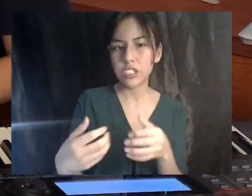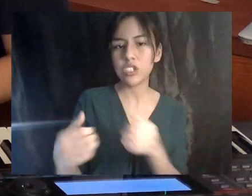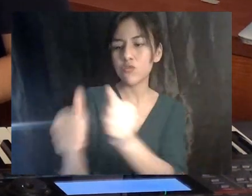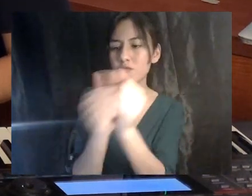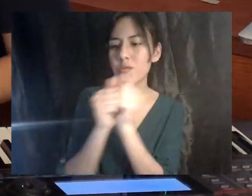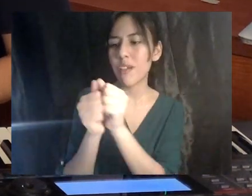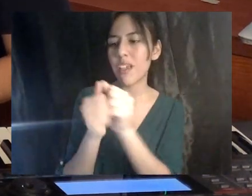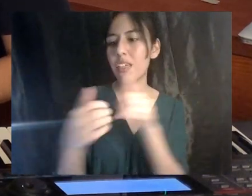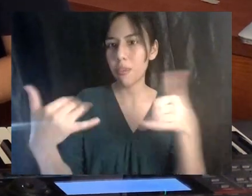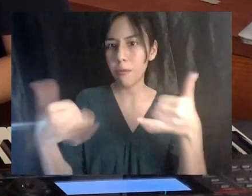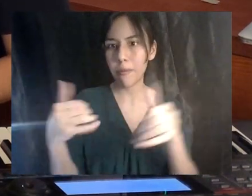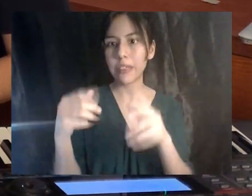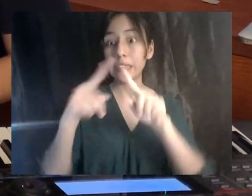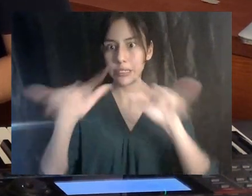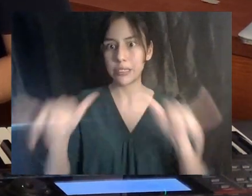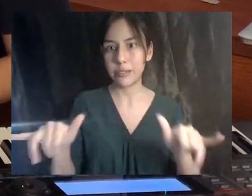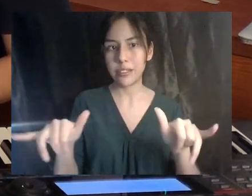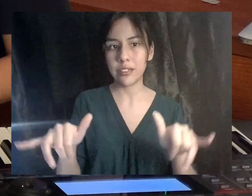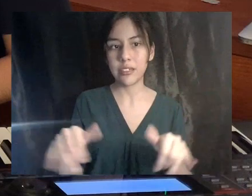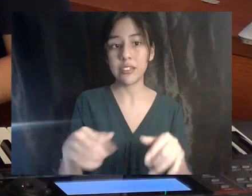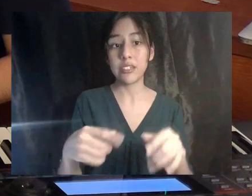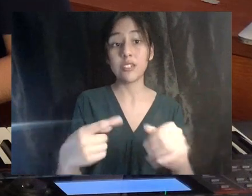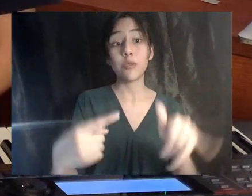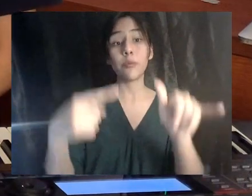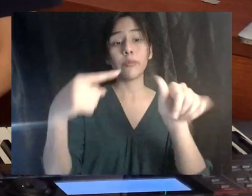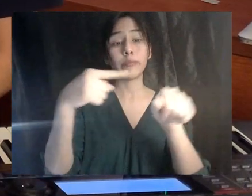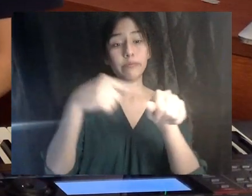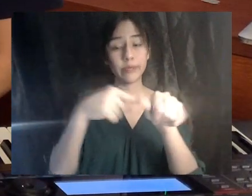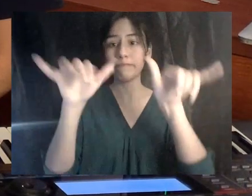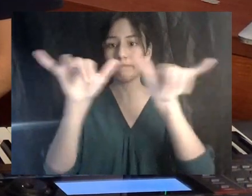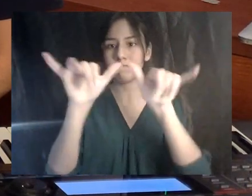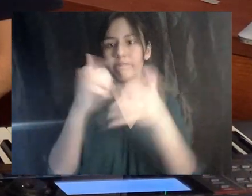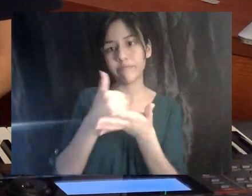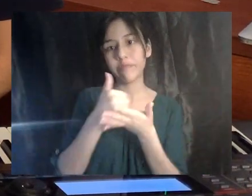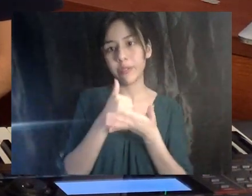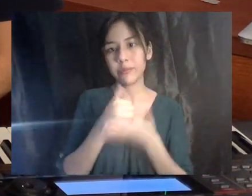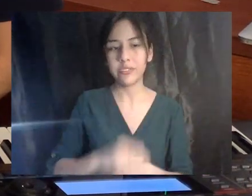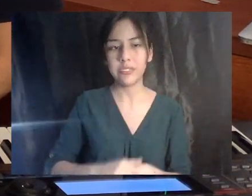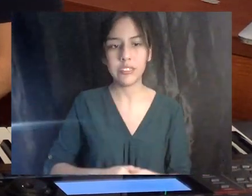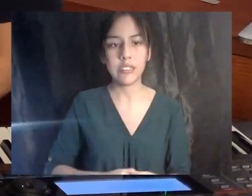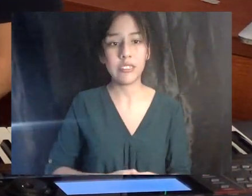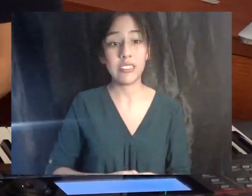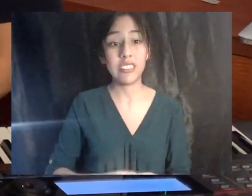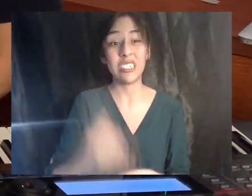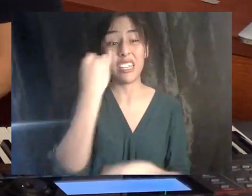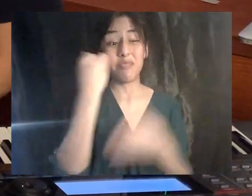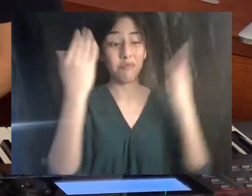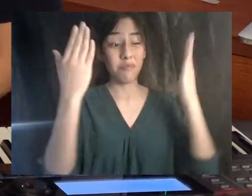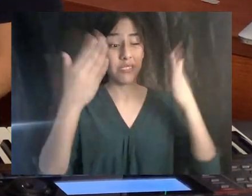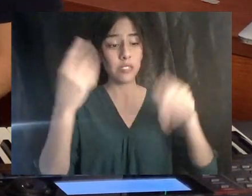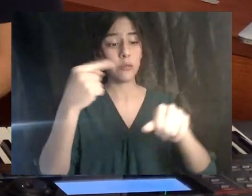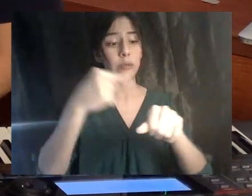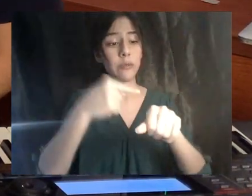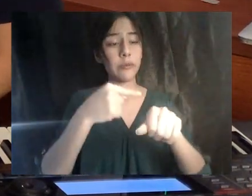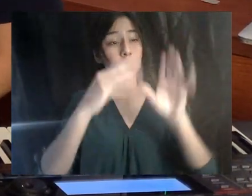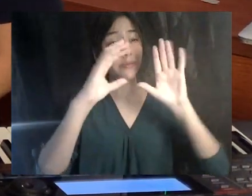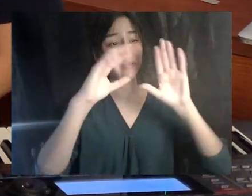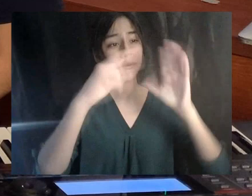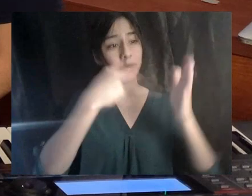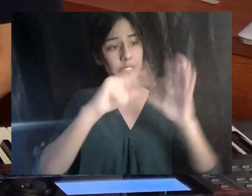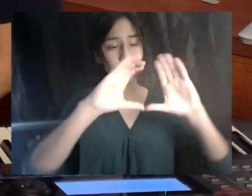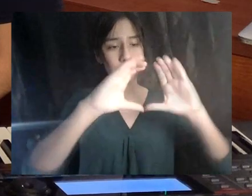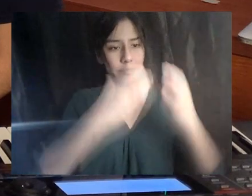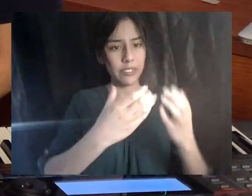time. And our time signature helps us with that. If you've been paying attention to the dance classes, you'll notice